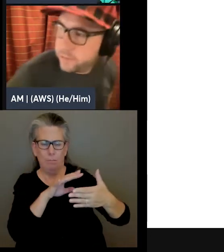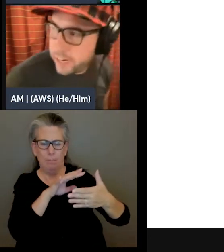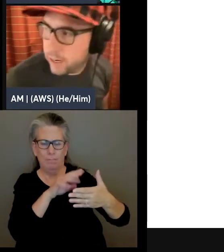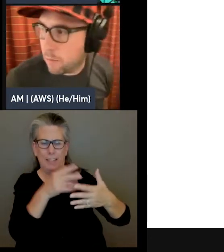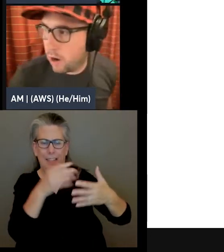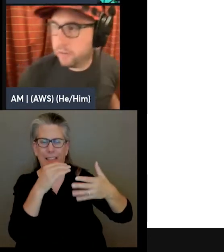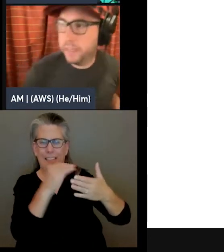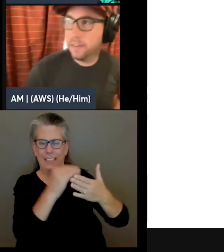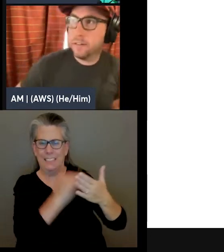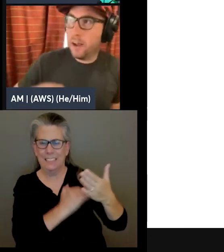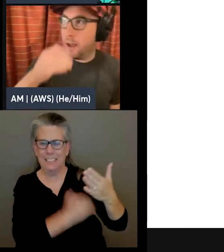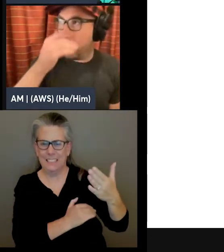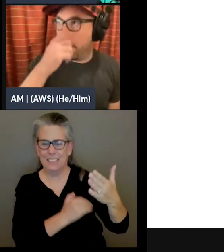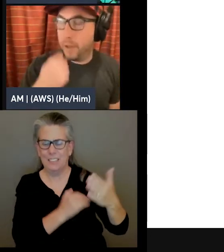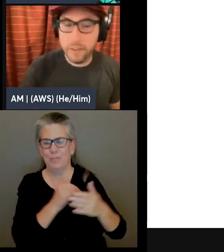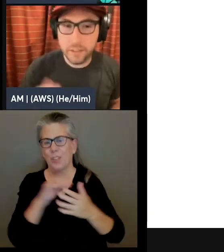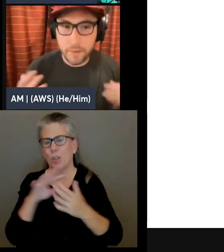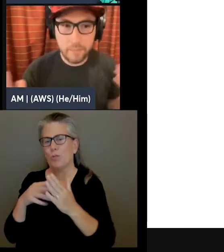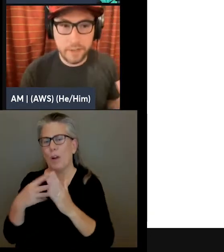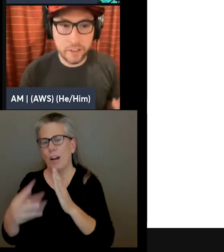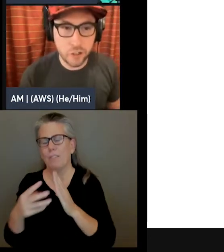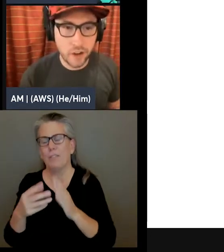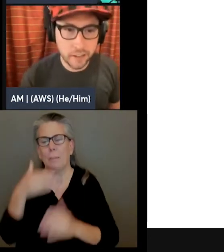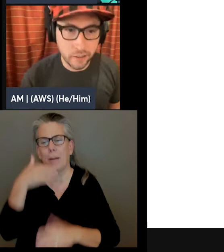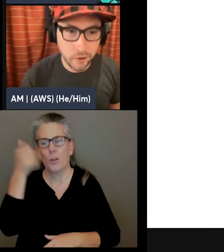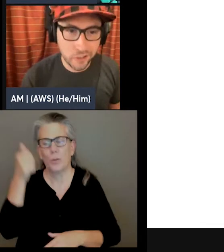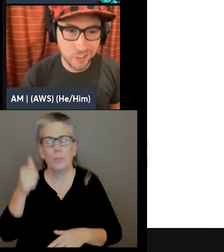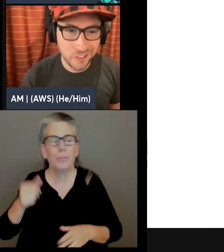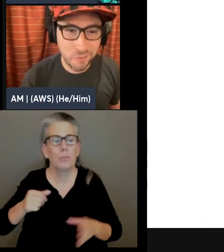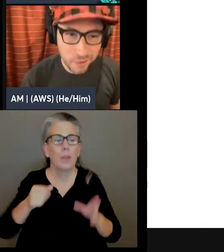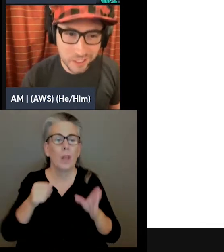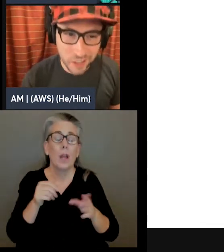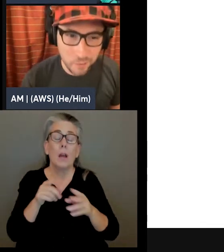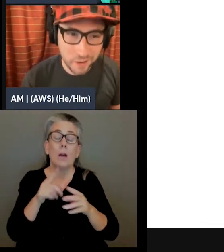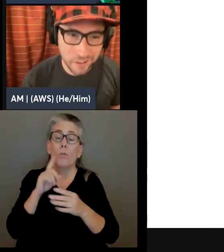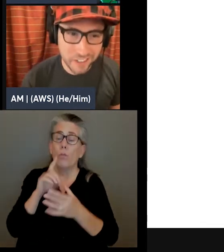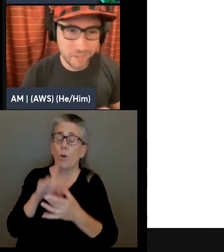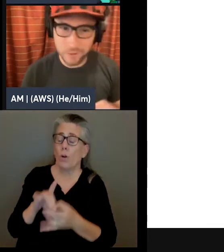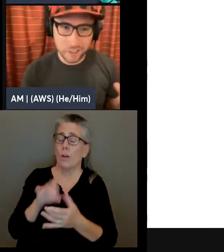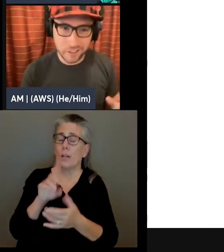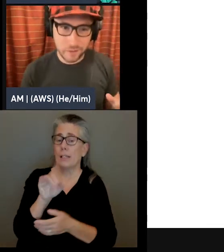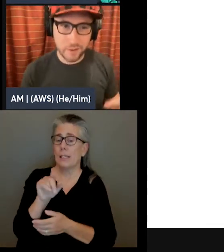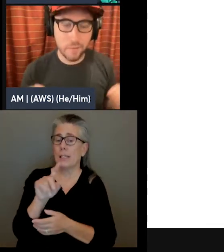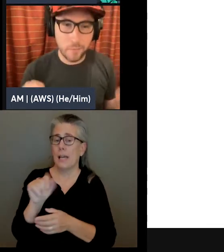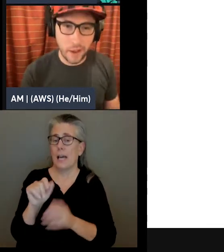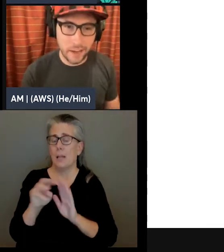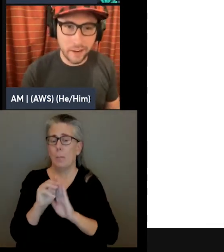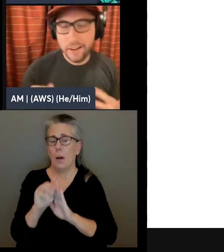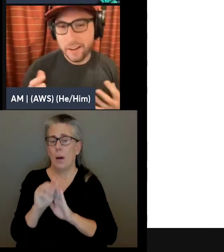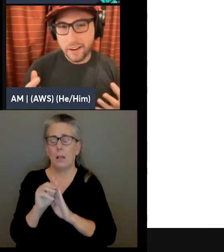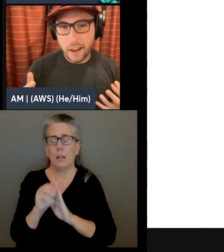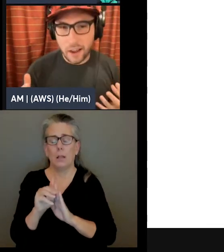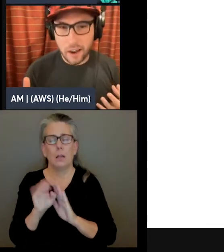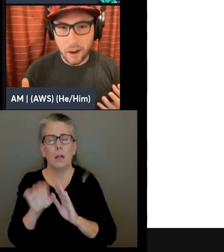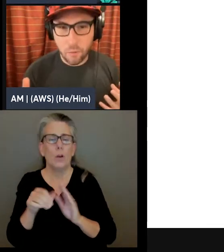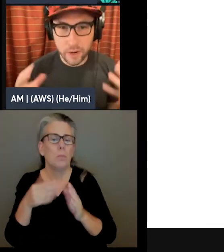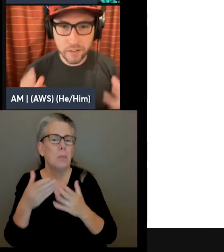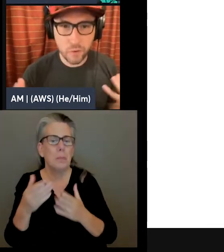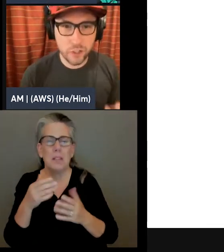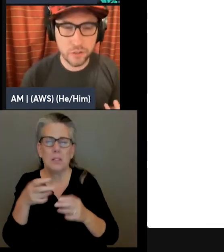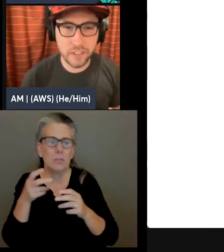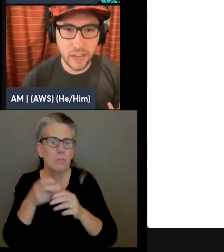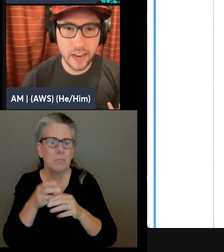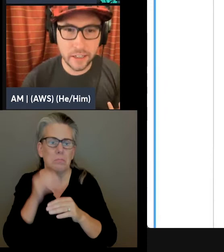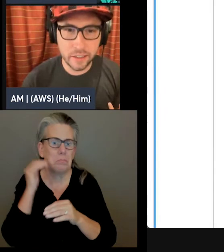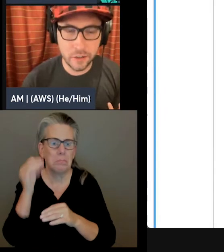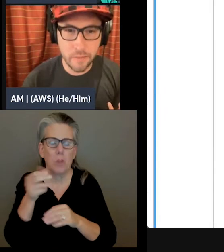of data modeling, and this may be a distracting question, so please tell me if it is and we could skip it. But when